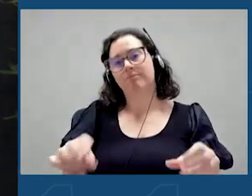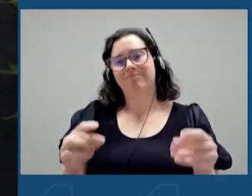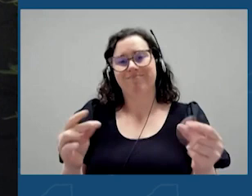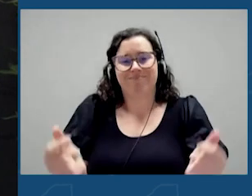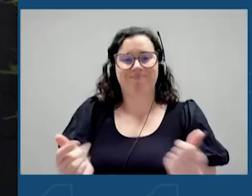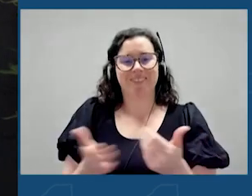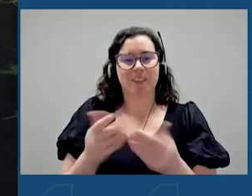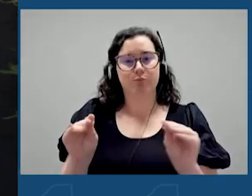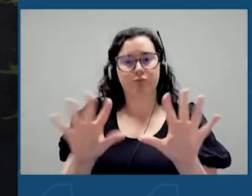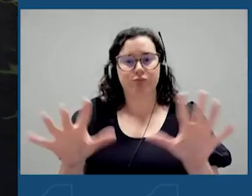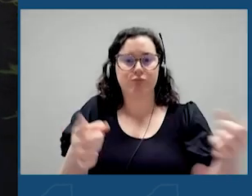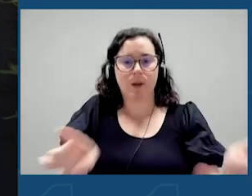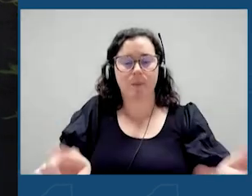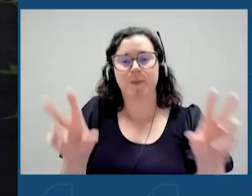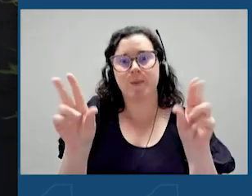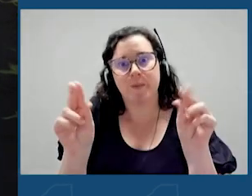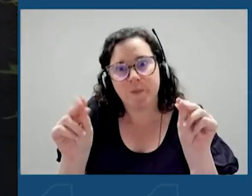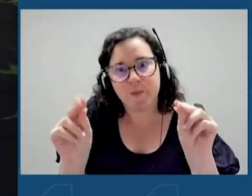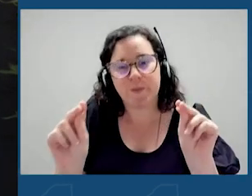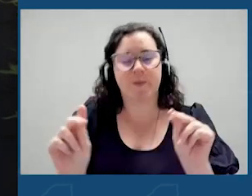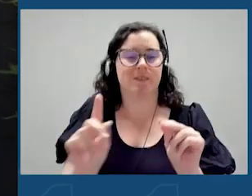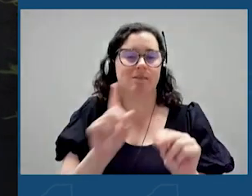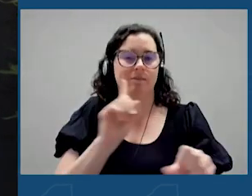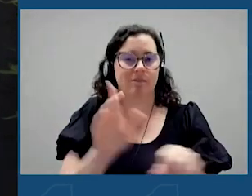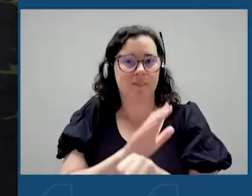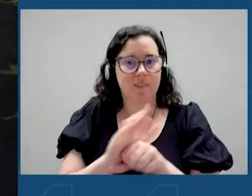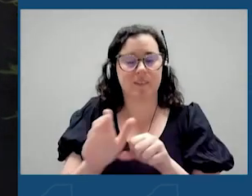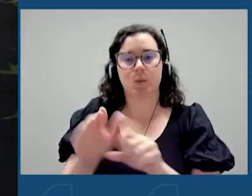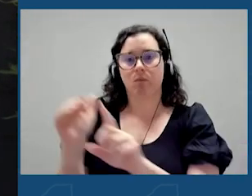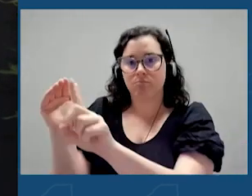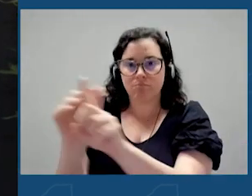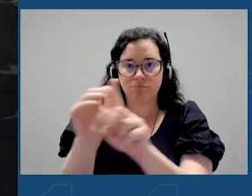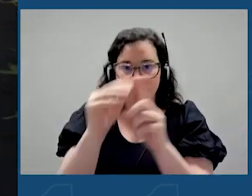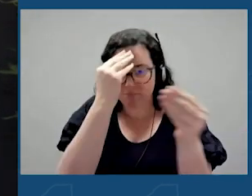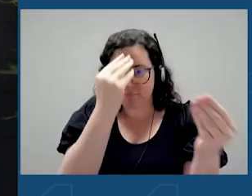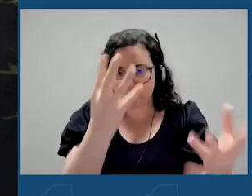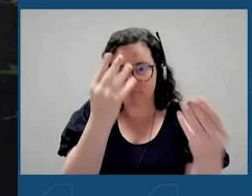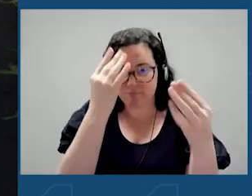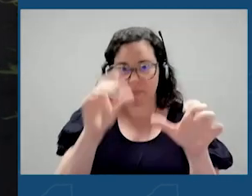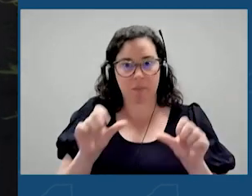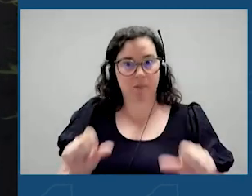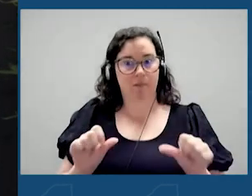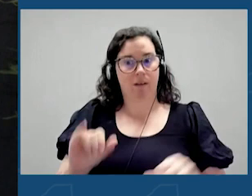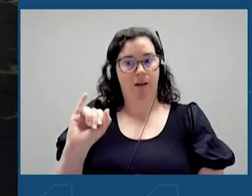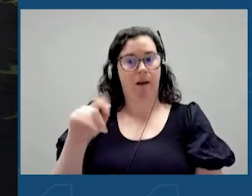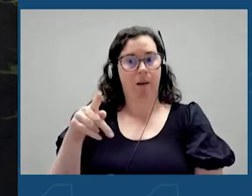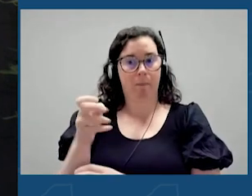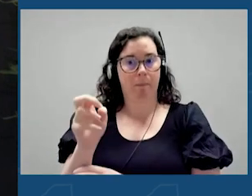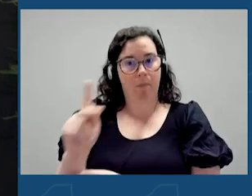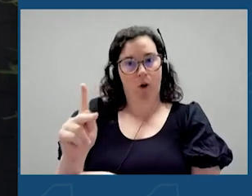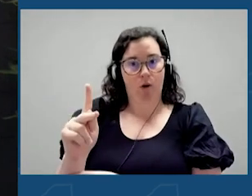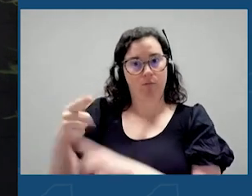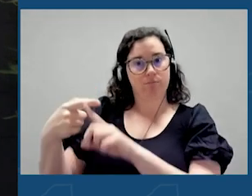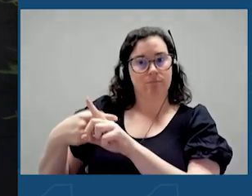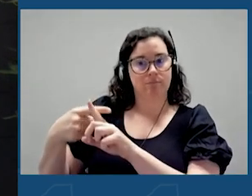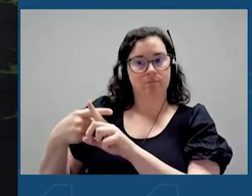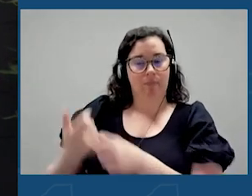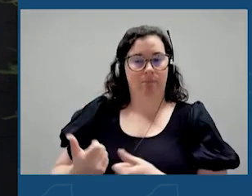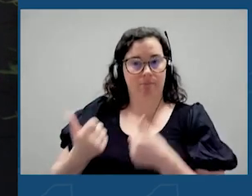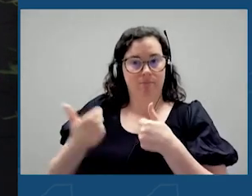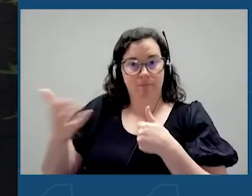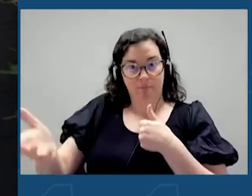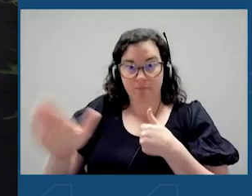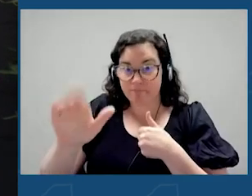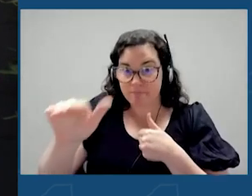We're sending a message to all the potential iPark tenants. Joe, we're sending the word out. You bring your business